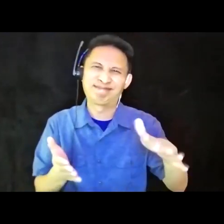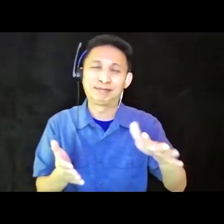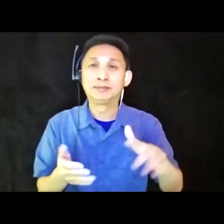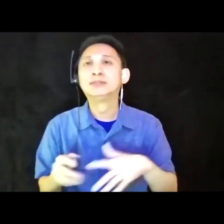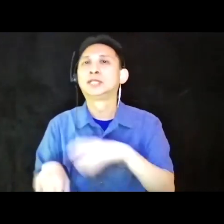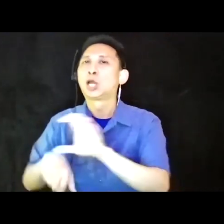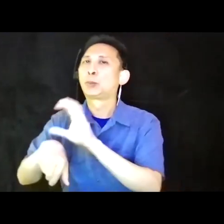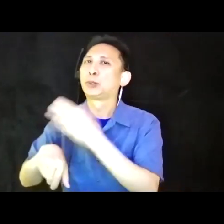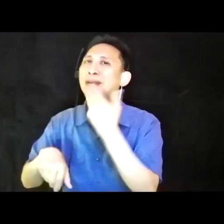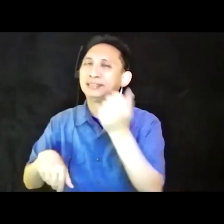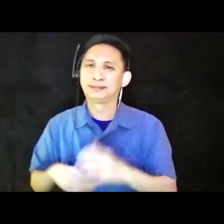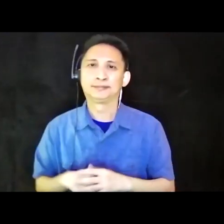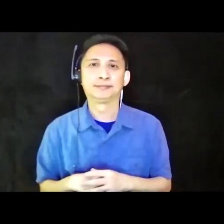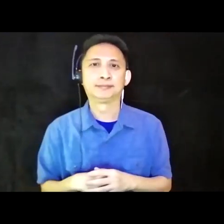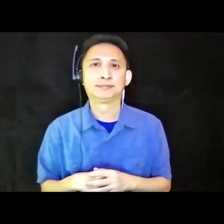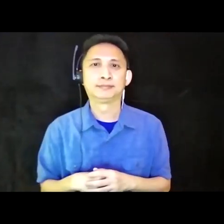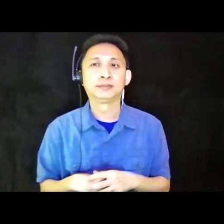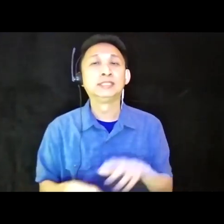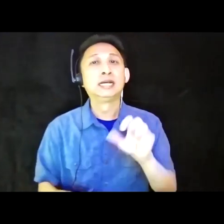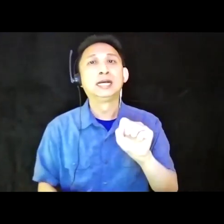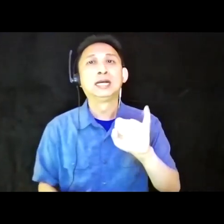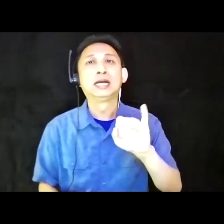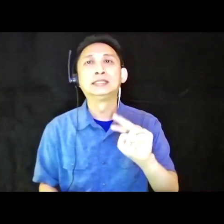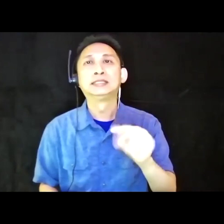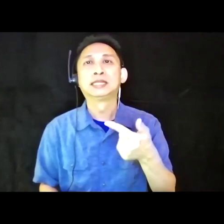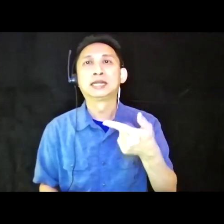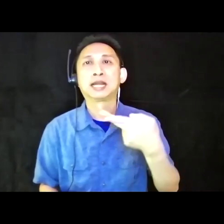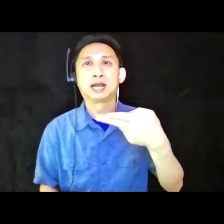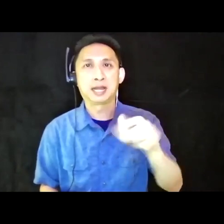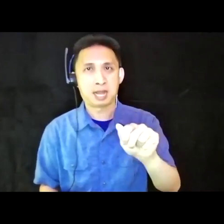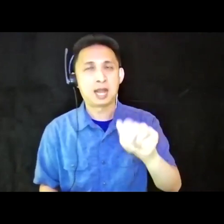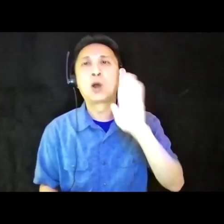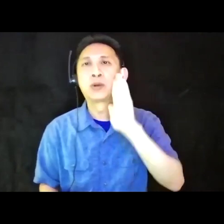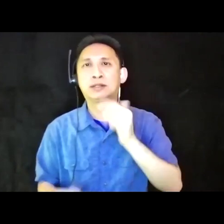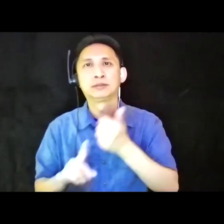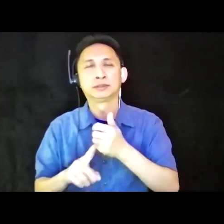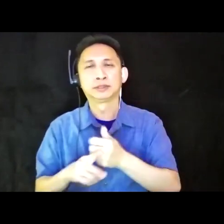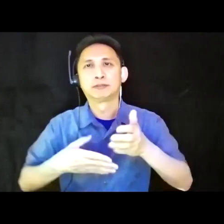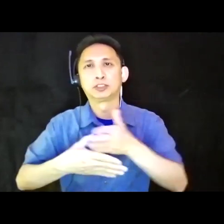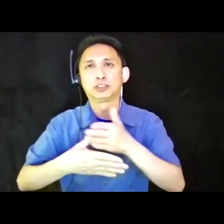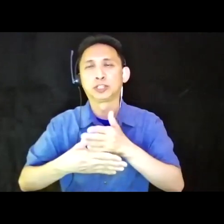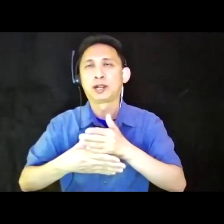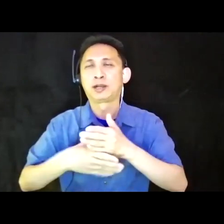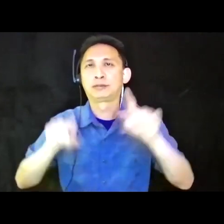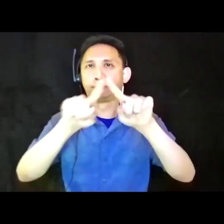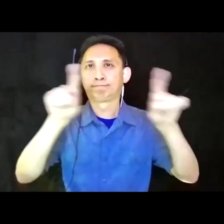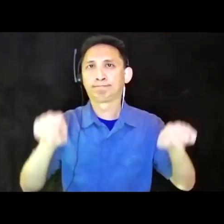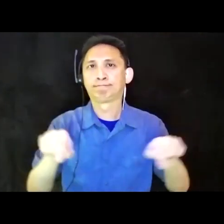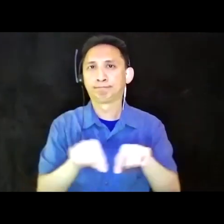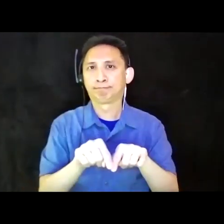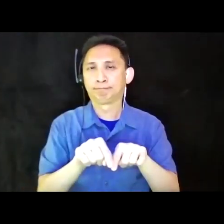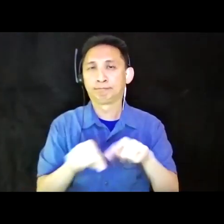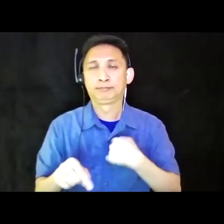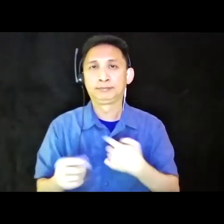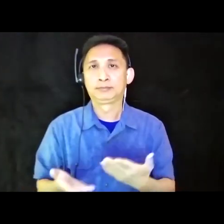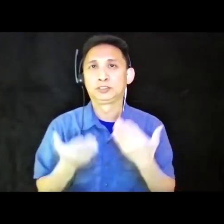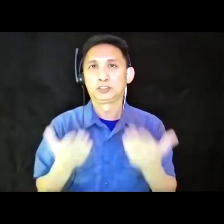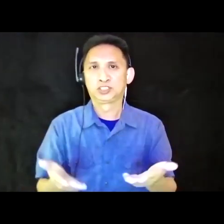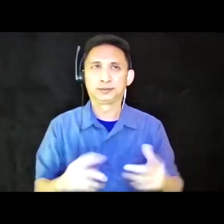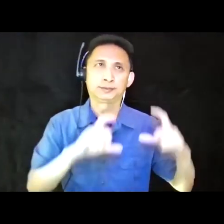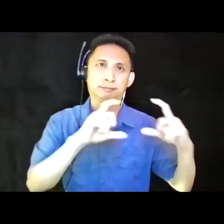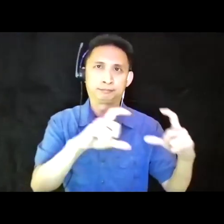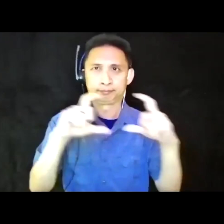Singha will be sharing her screen with us for some of the time. So I want to suggest that you use the side-by-side mode during that time so you can see